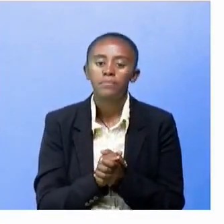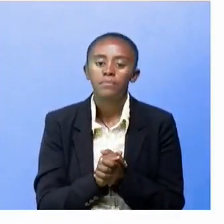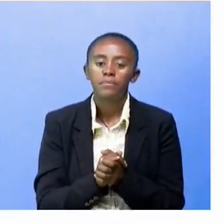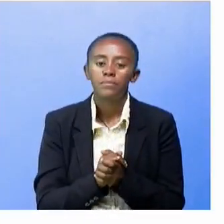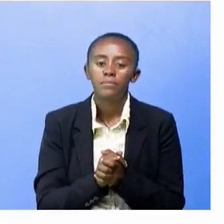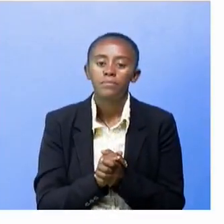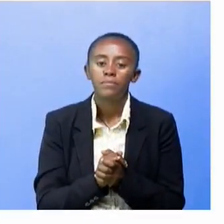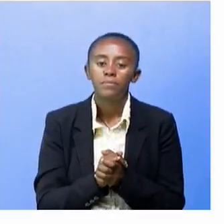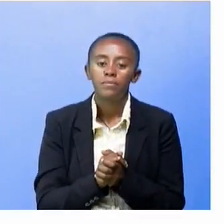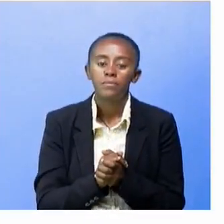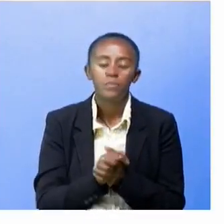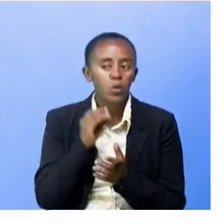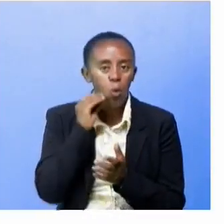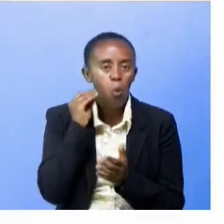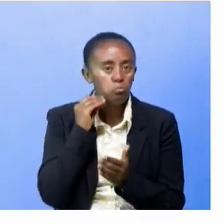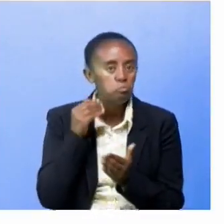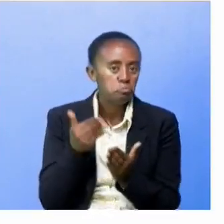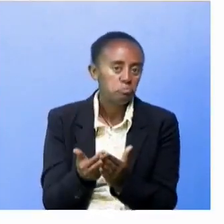near your home.